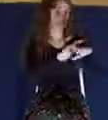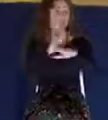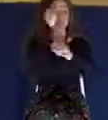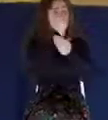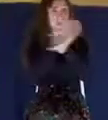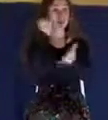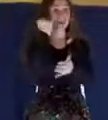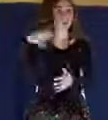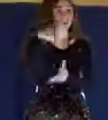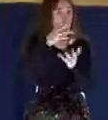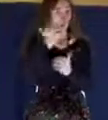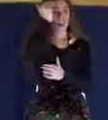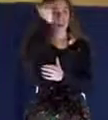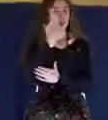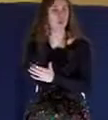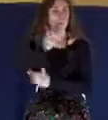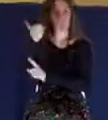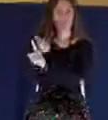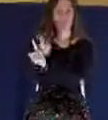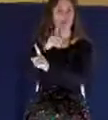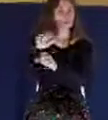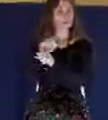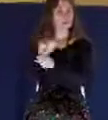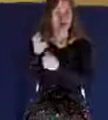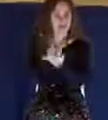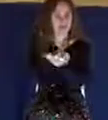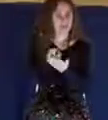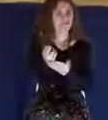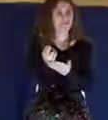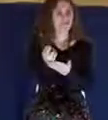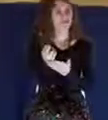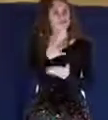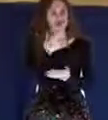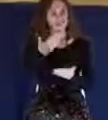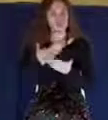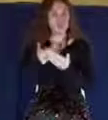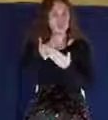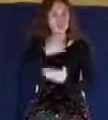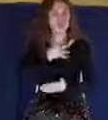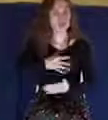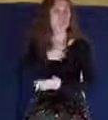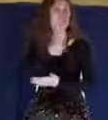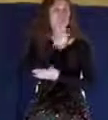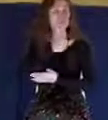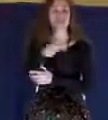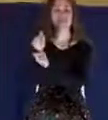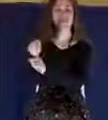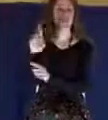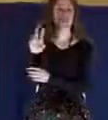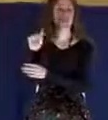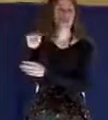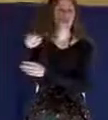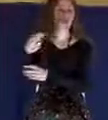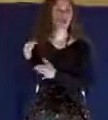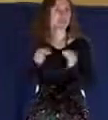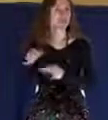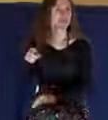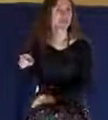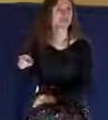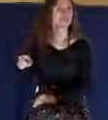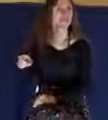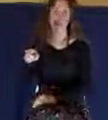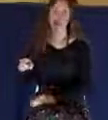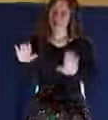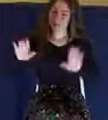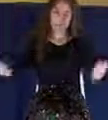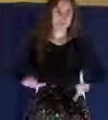book. Here's Ruth, right beside Proverbs 31. And she acts out being a virtuous woman. And one of the things we